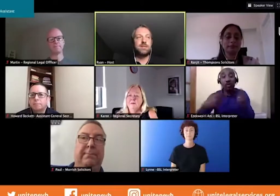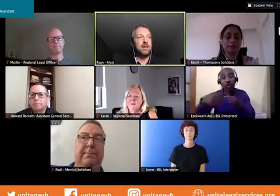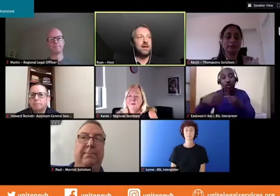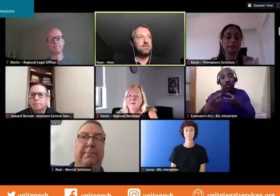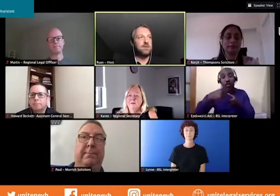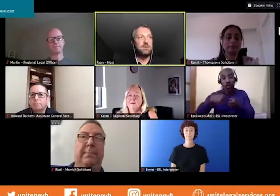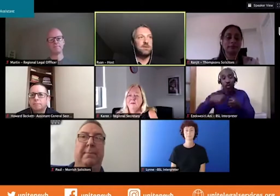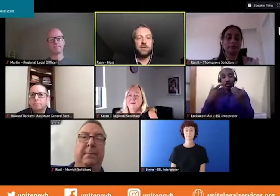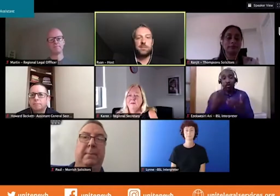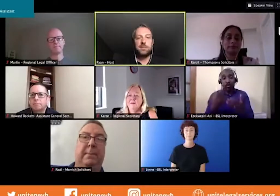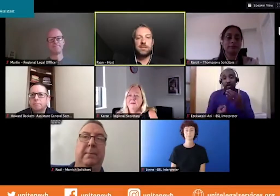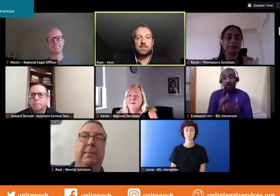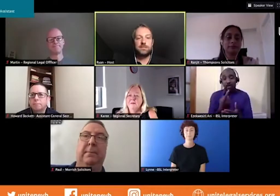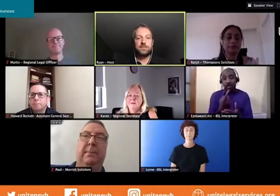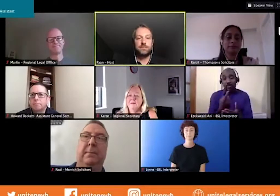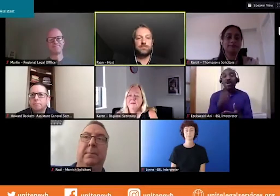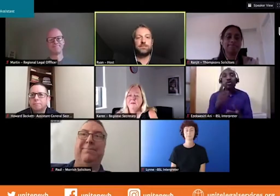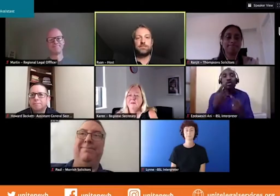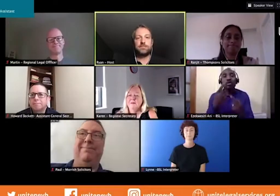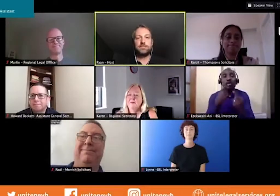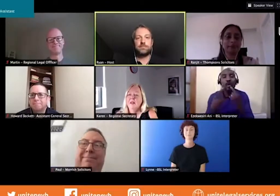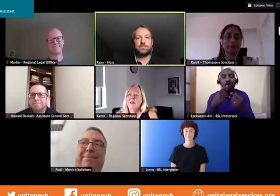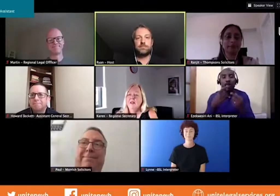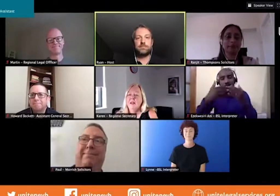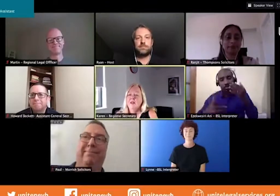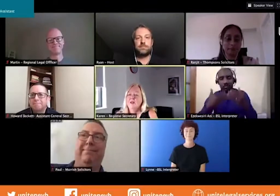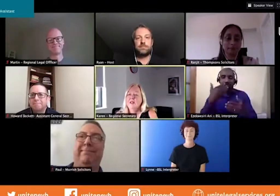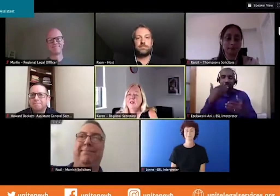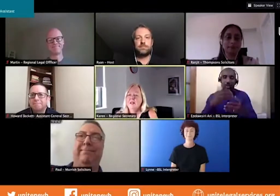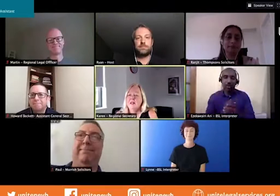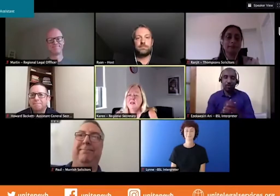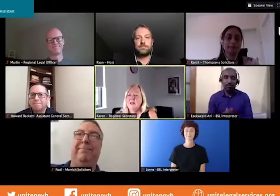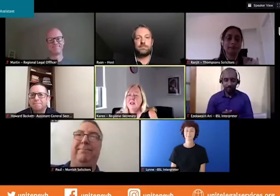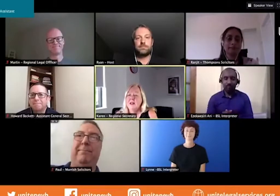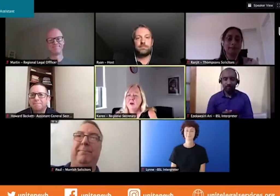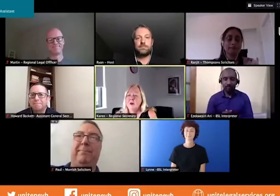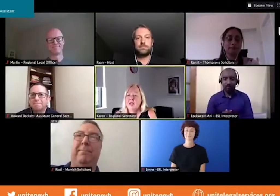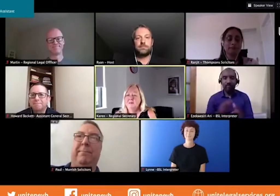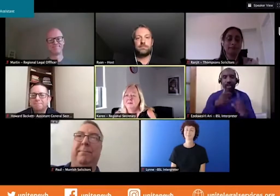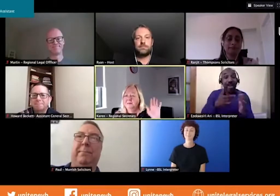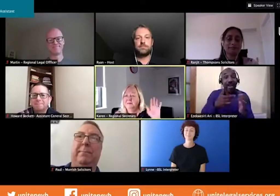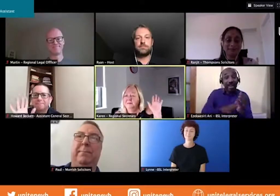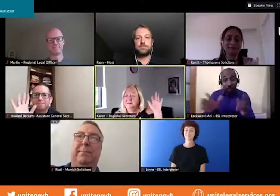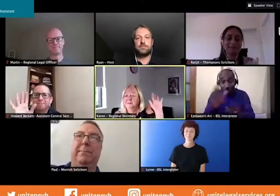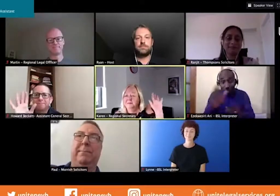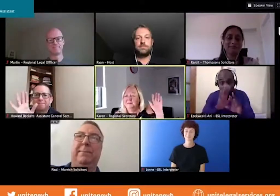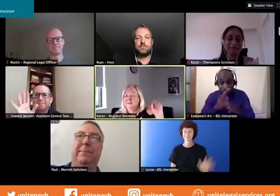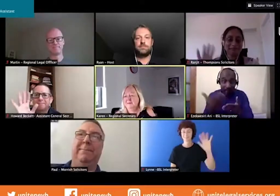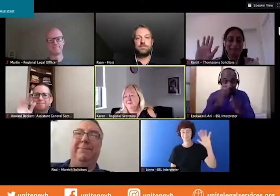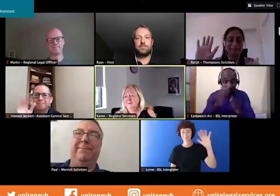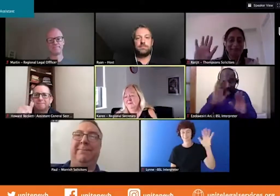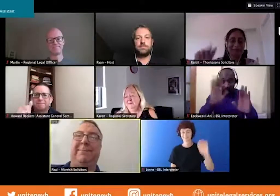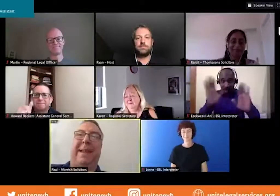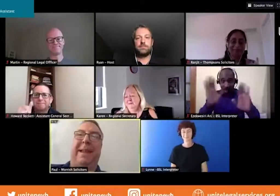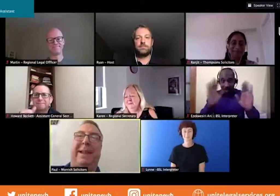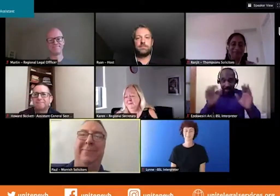comments. Thank you. Stay safe, everybody. Thank you.